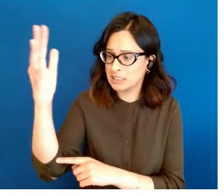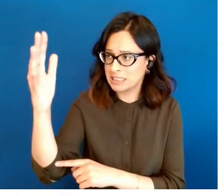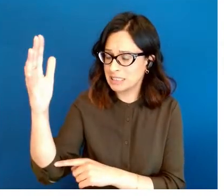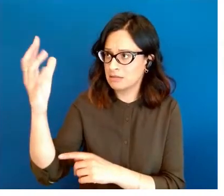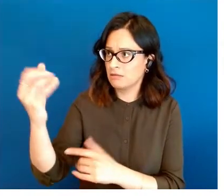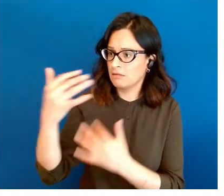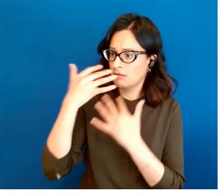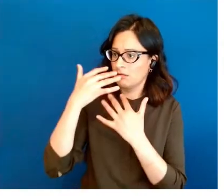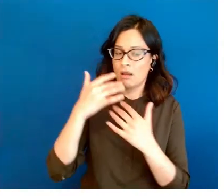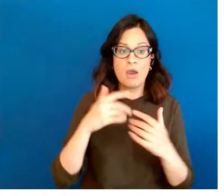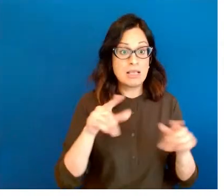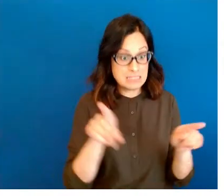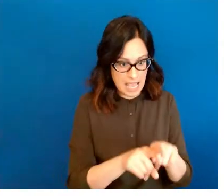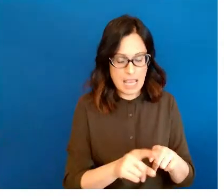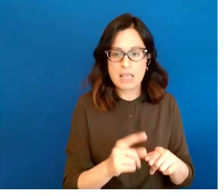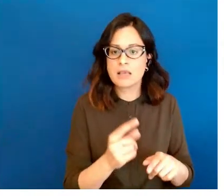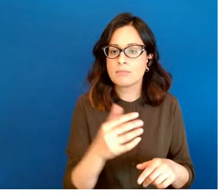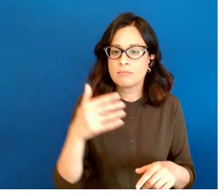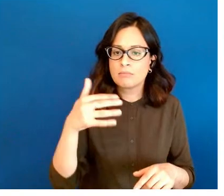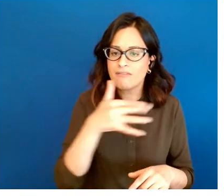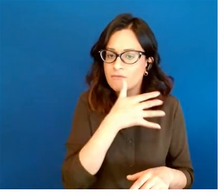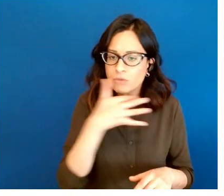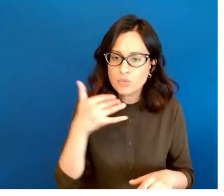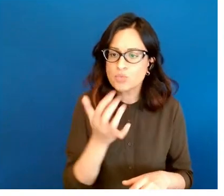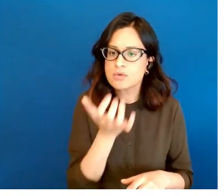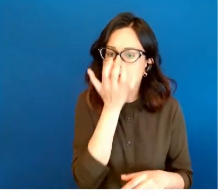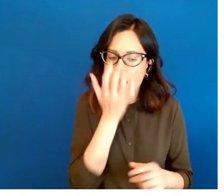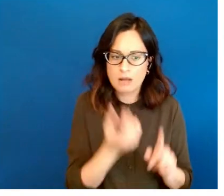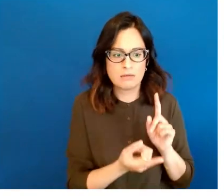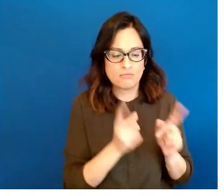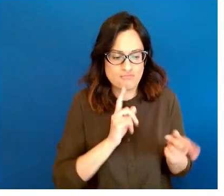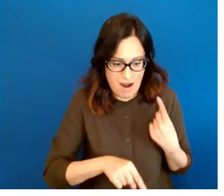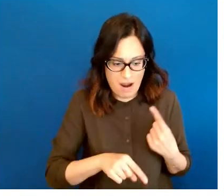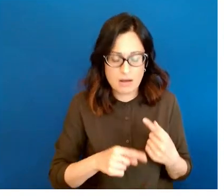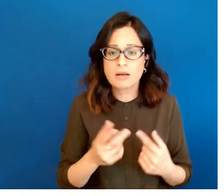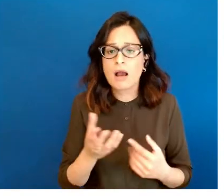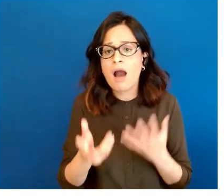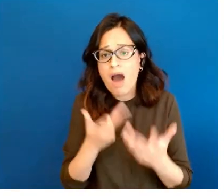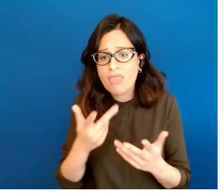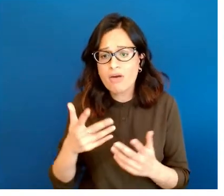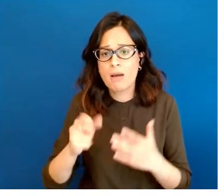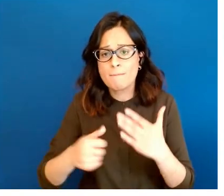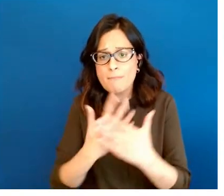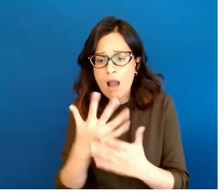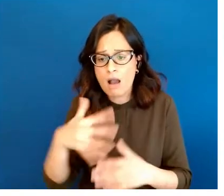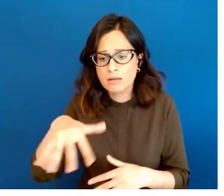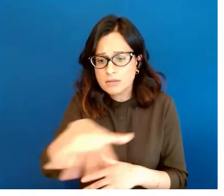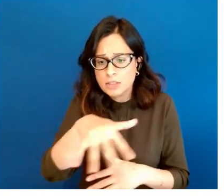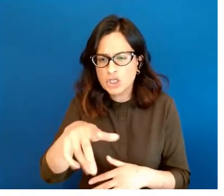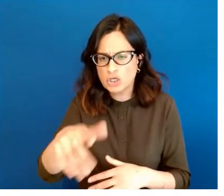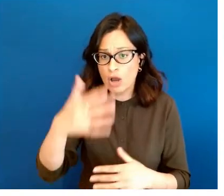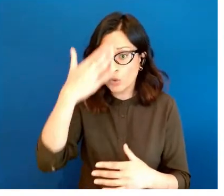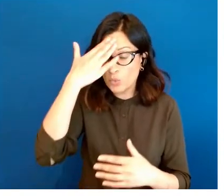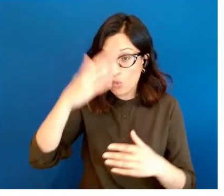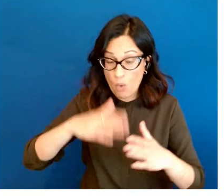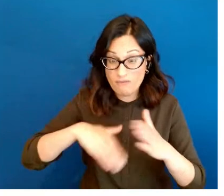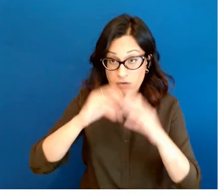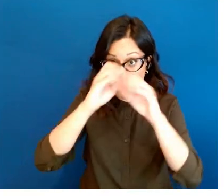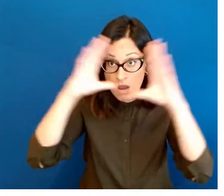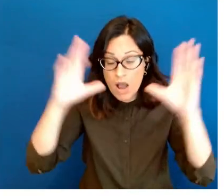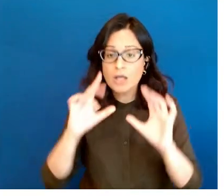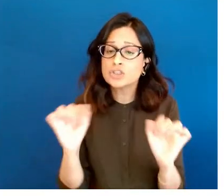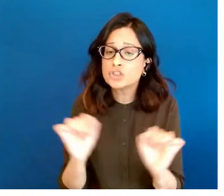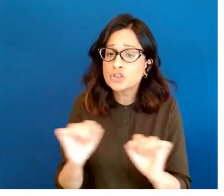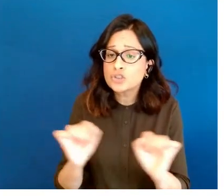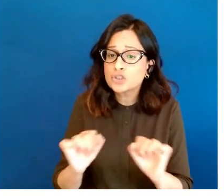nuts. But there are many other plant families to be aware of. I don't expect you guys to know these in full, but just to give you an idea